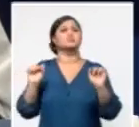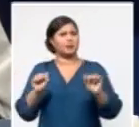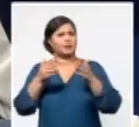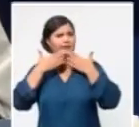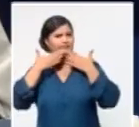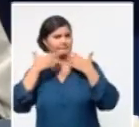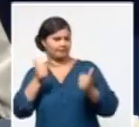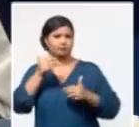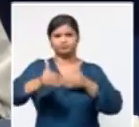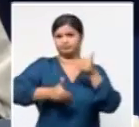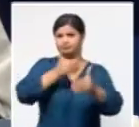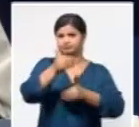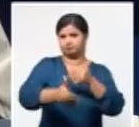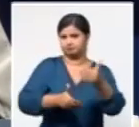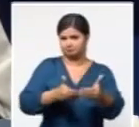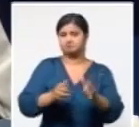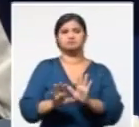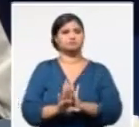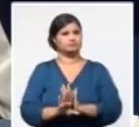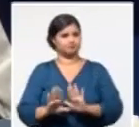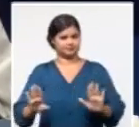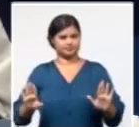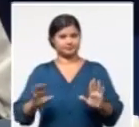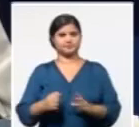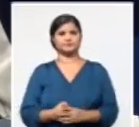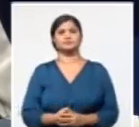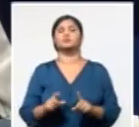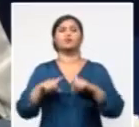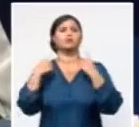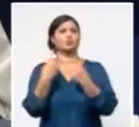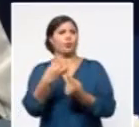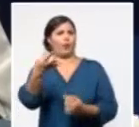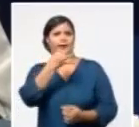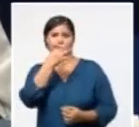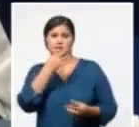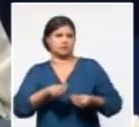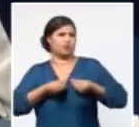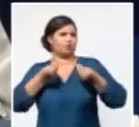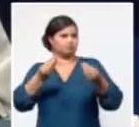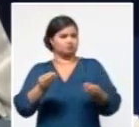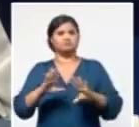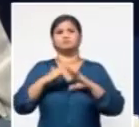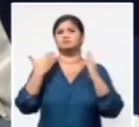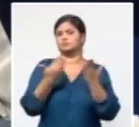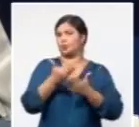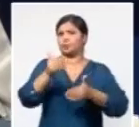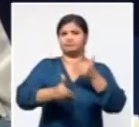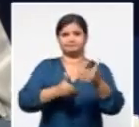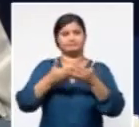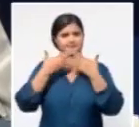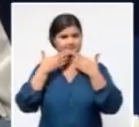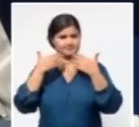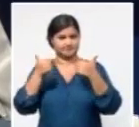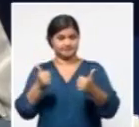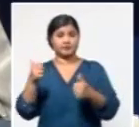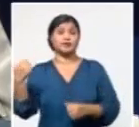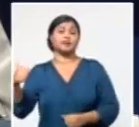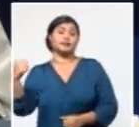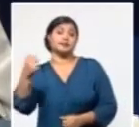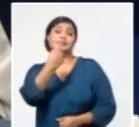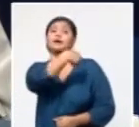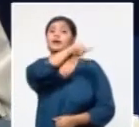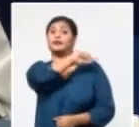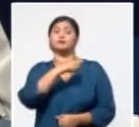their favorable evolution and the therapeutic treatment they have received in our country. Of the 10 new